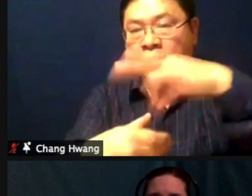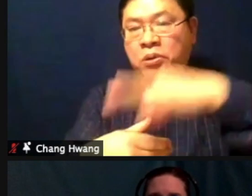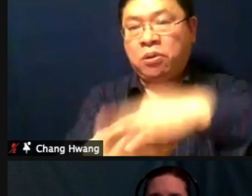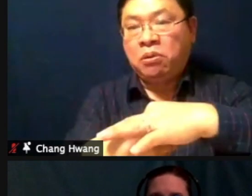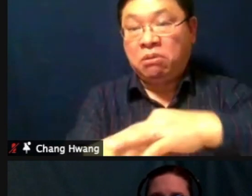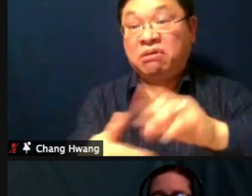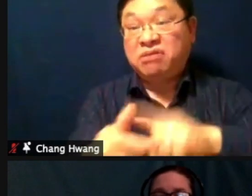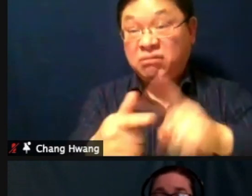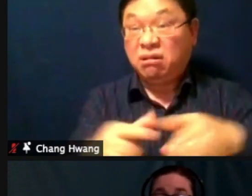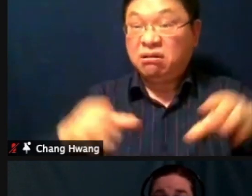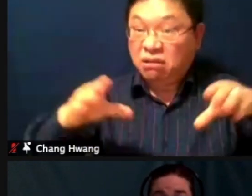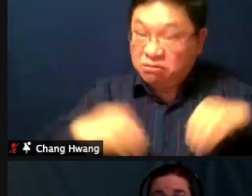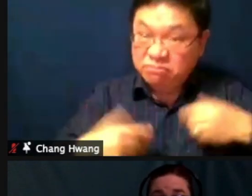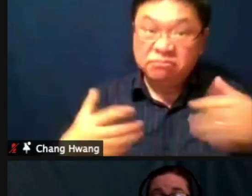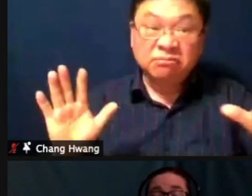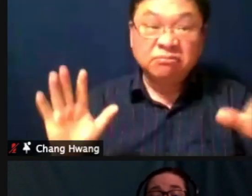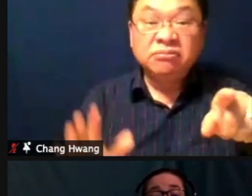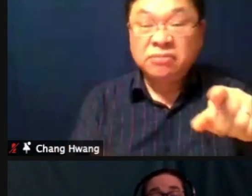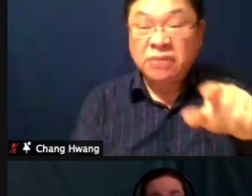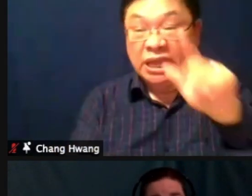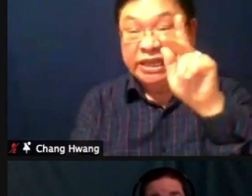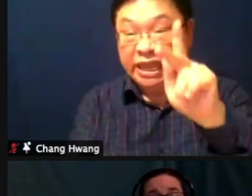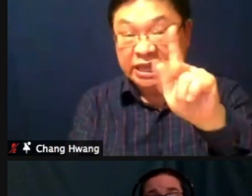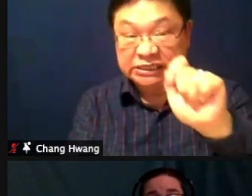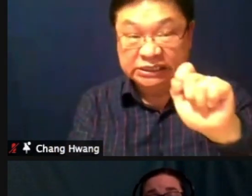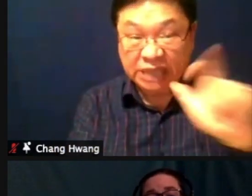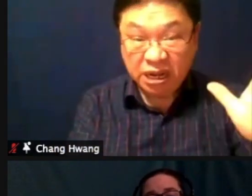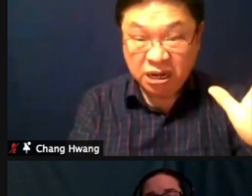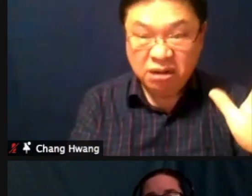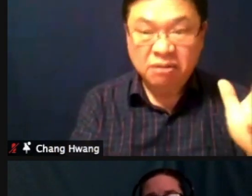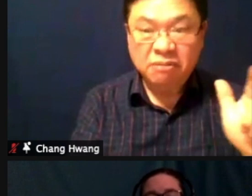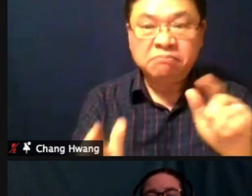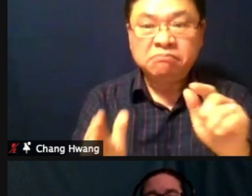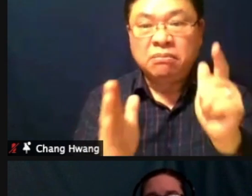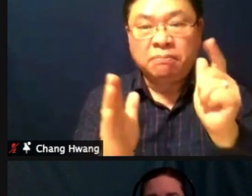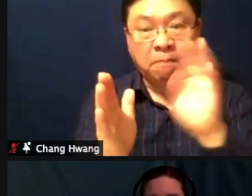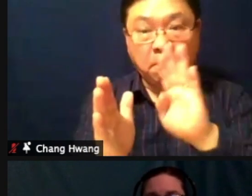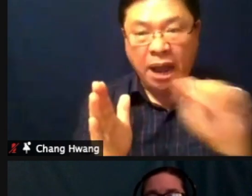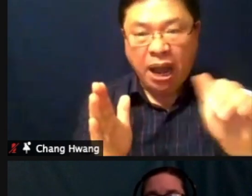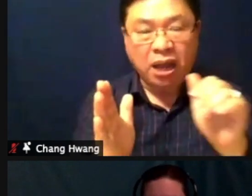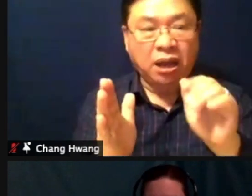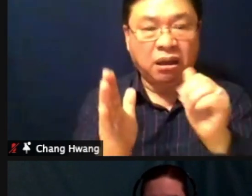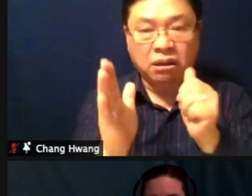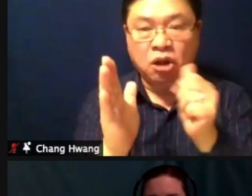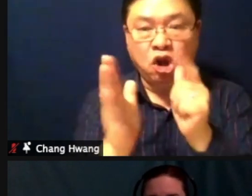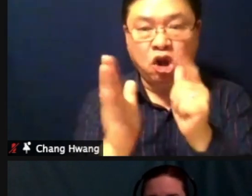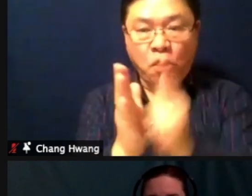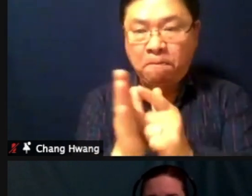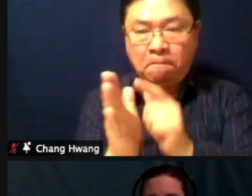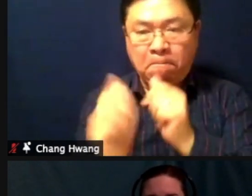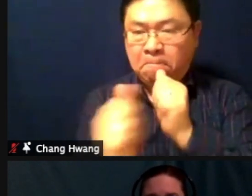and how to identify an official language. So there was a vote passed to adopt